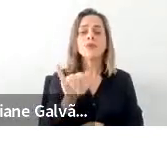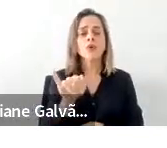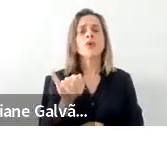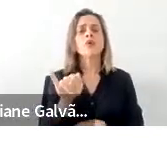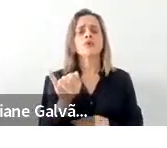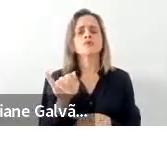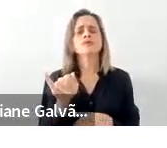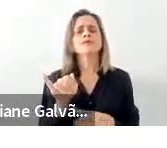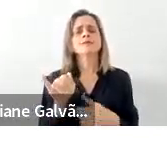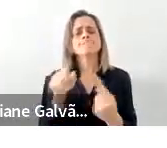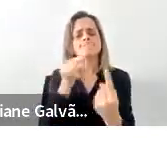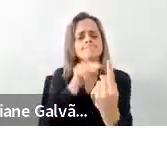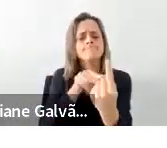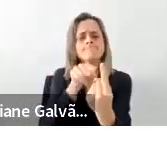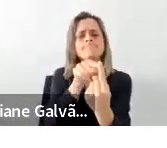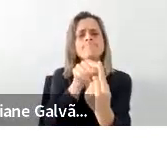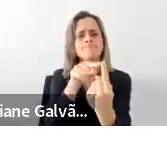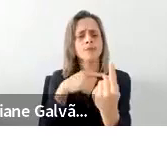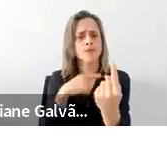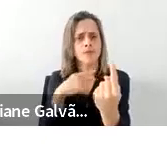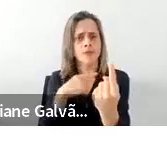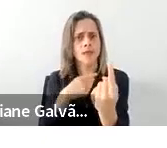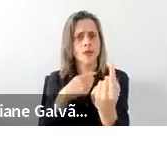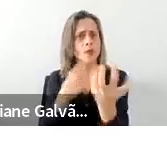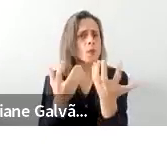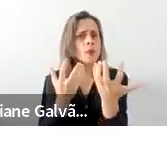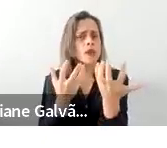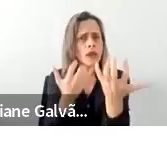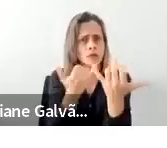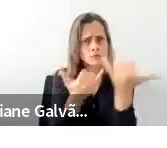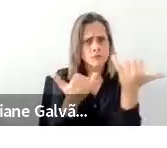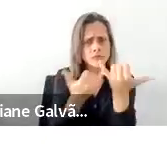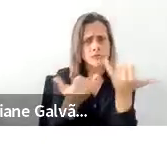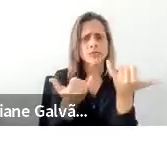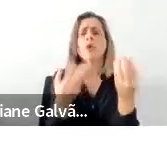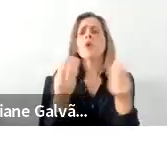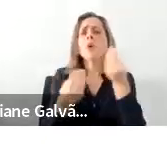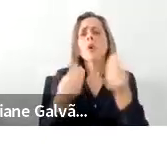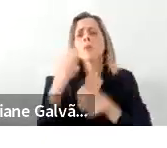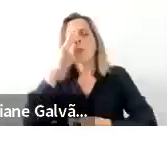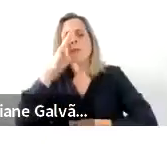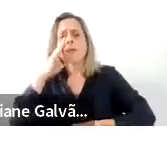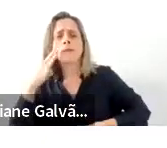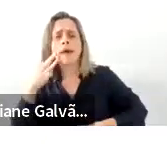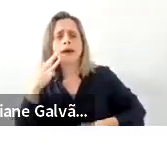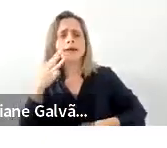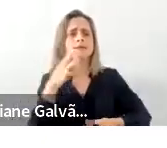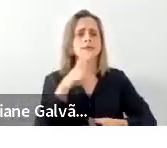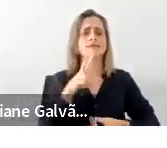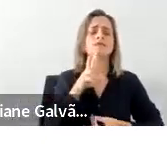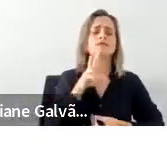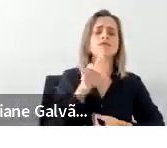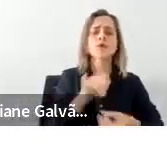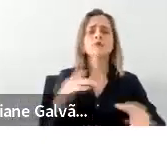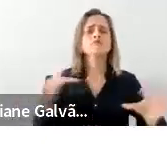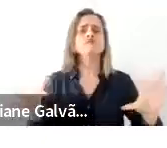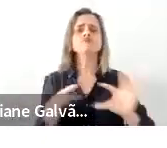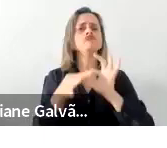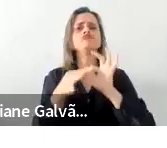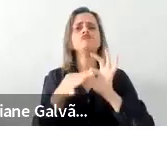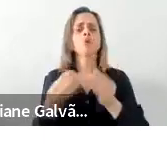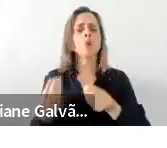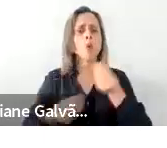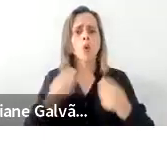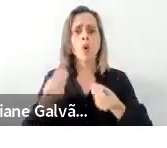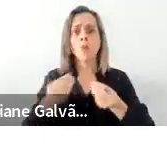How did he see his own relationship to Marx and the relationship between his work and Marx's work and the